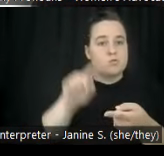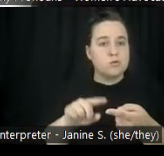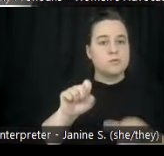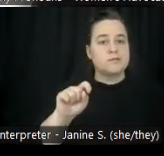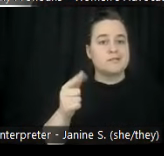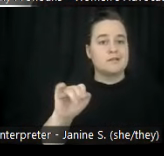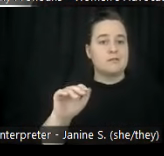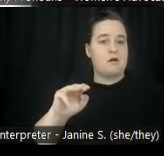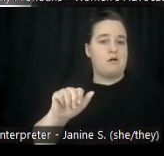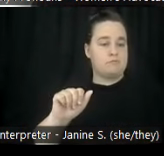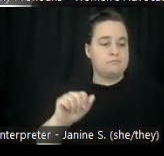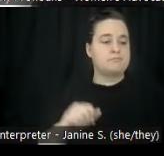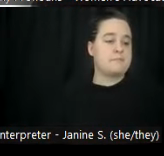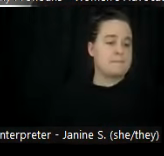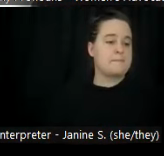stigma.